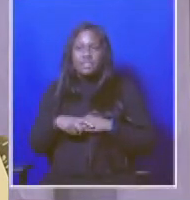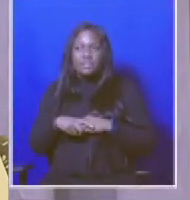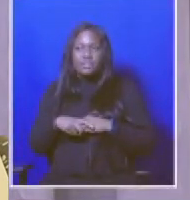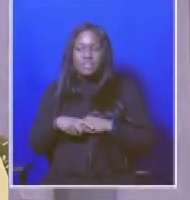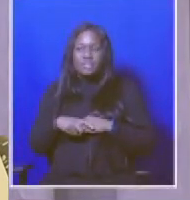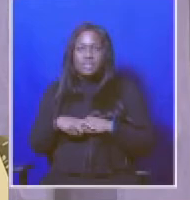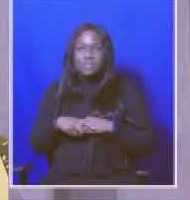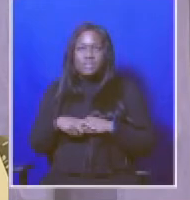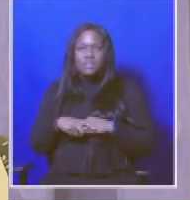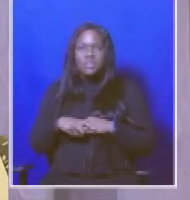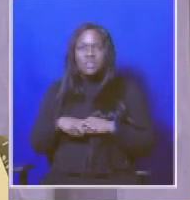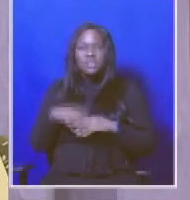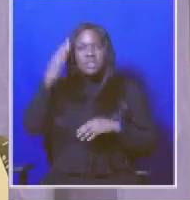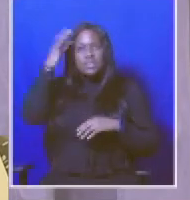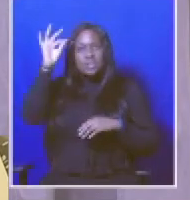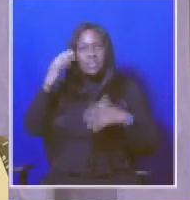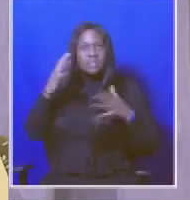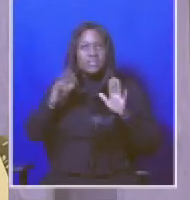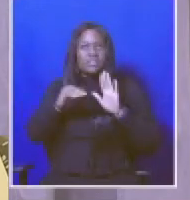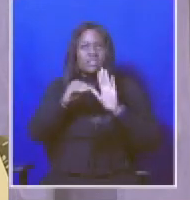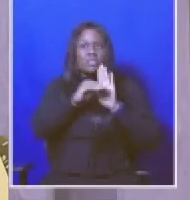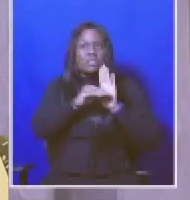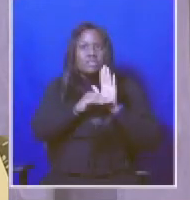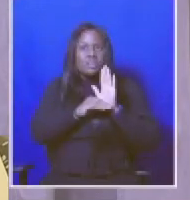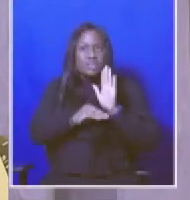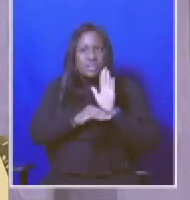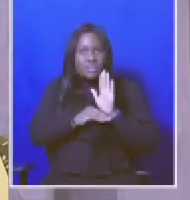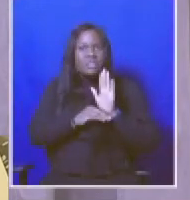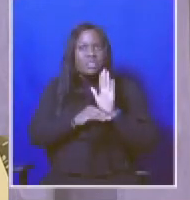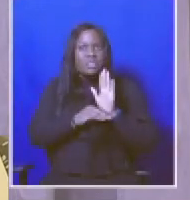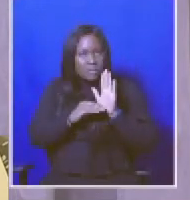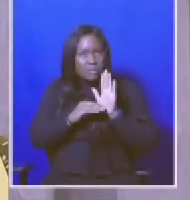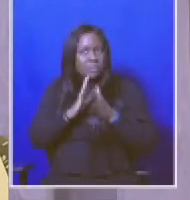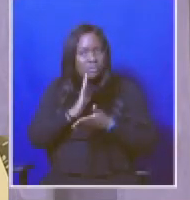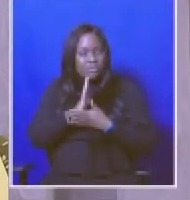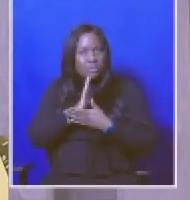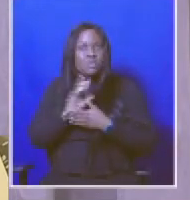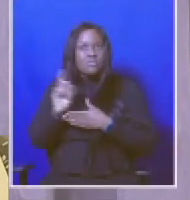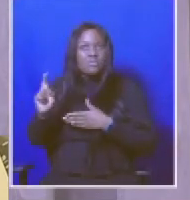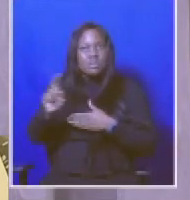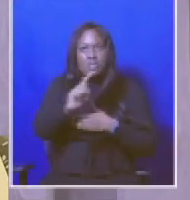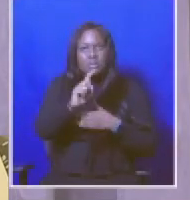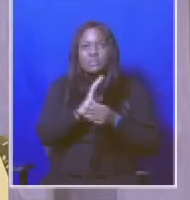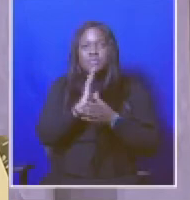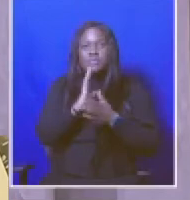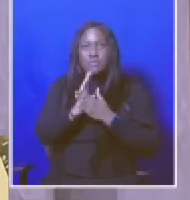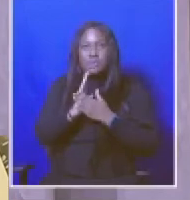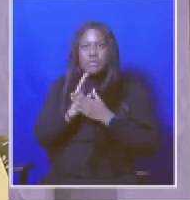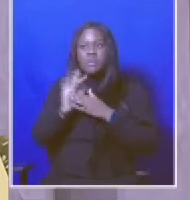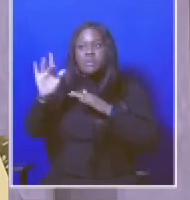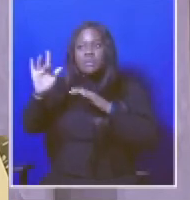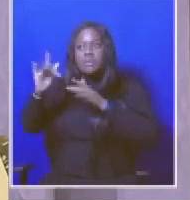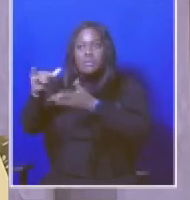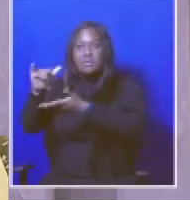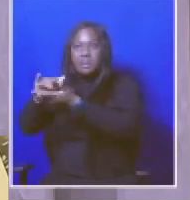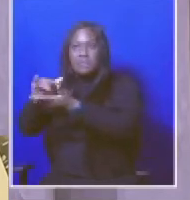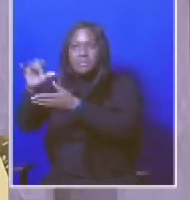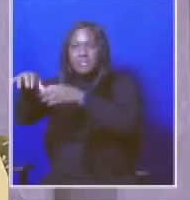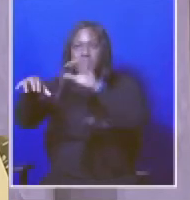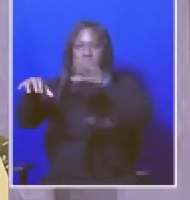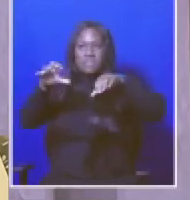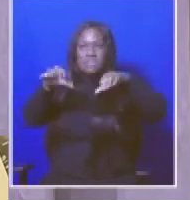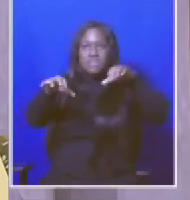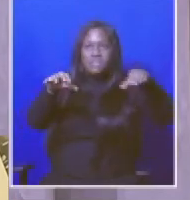in place to improve, particularly the maintenance of key infrastructure across the